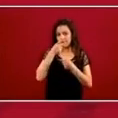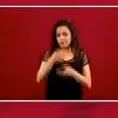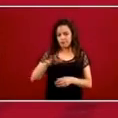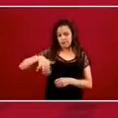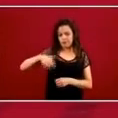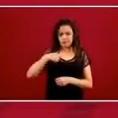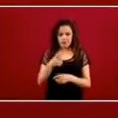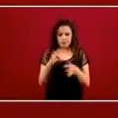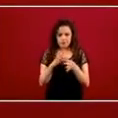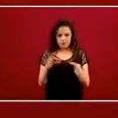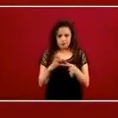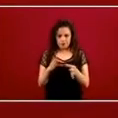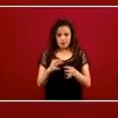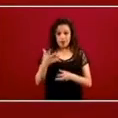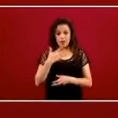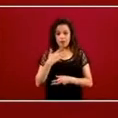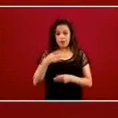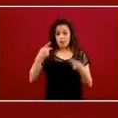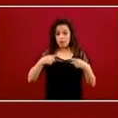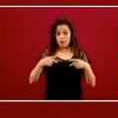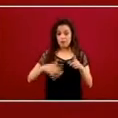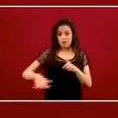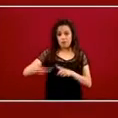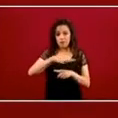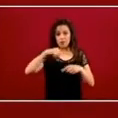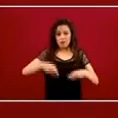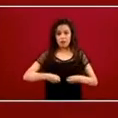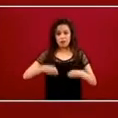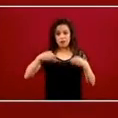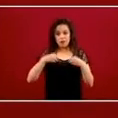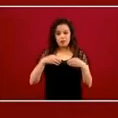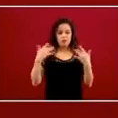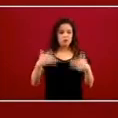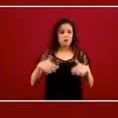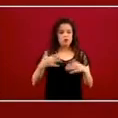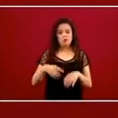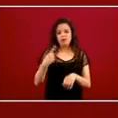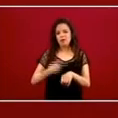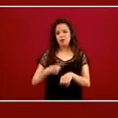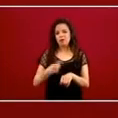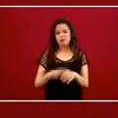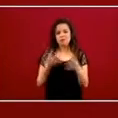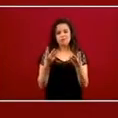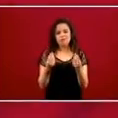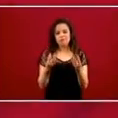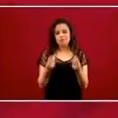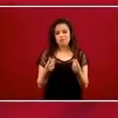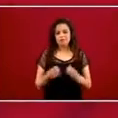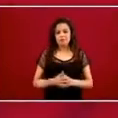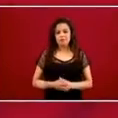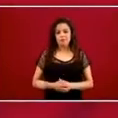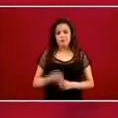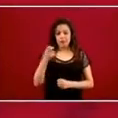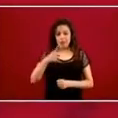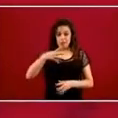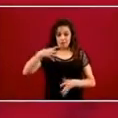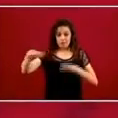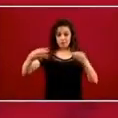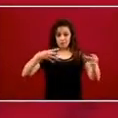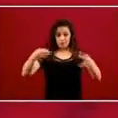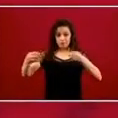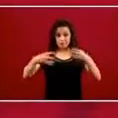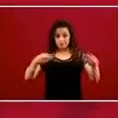actually I just stated it as well, we have a population with a severely deteriorated health